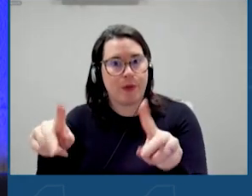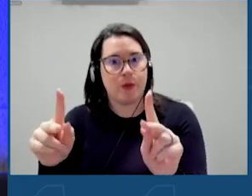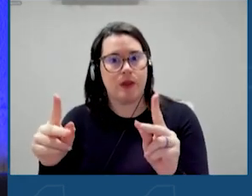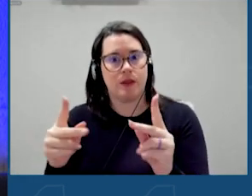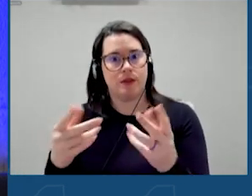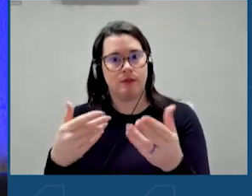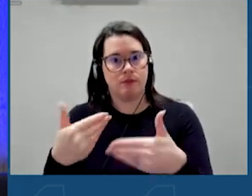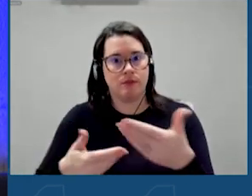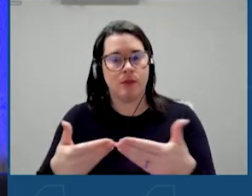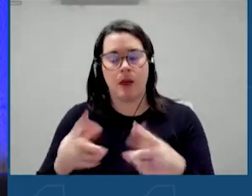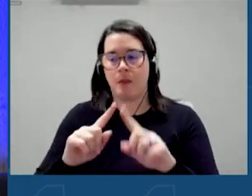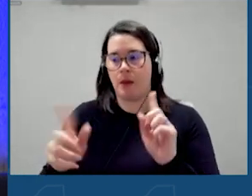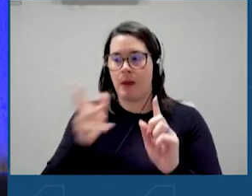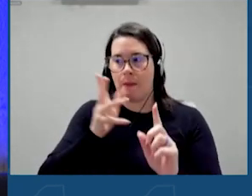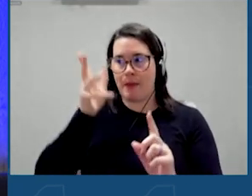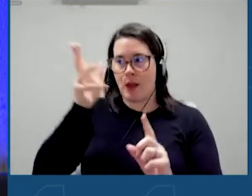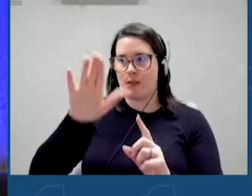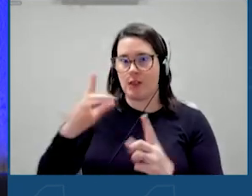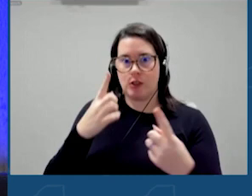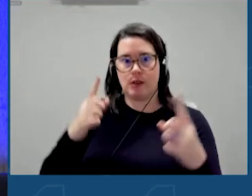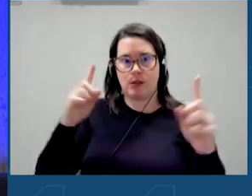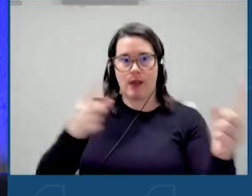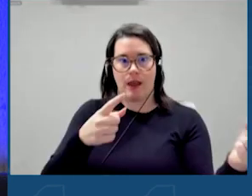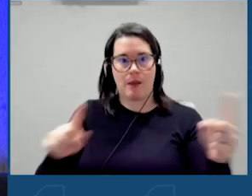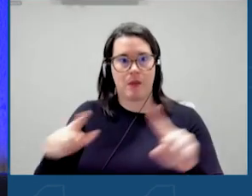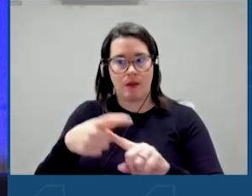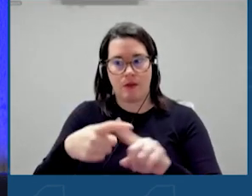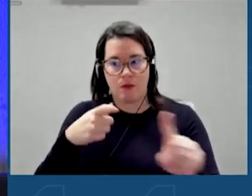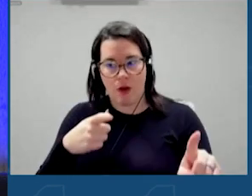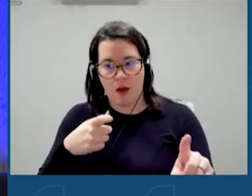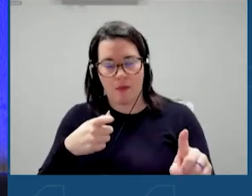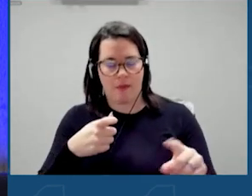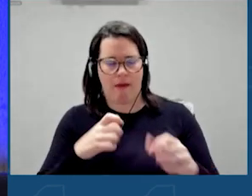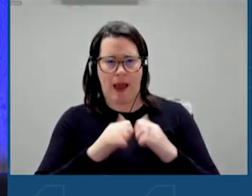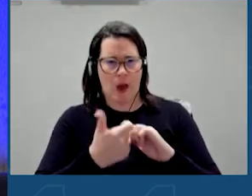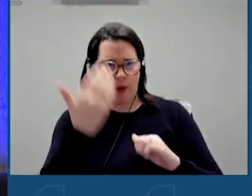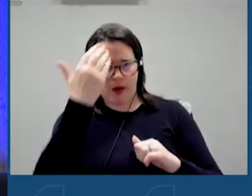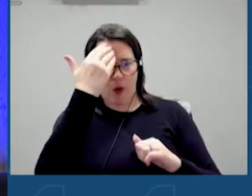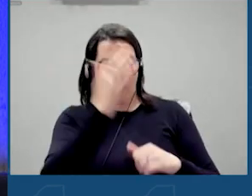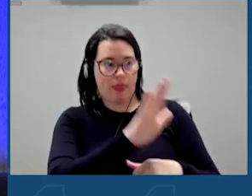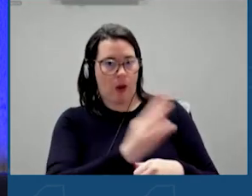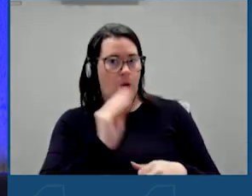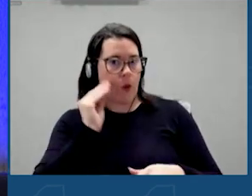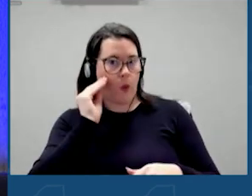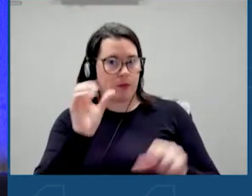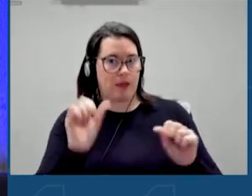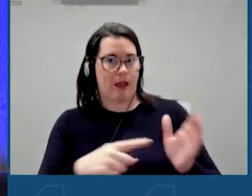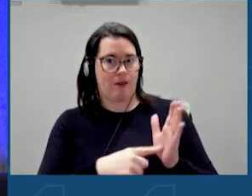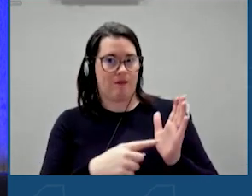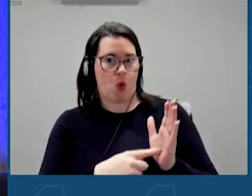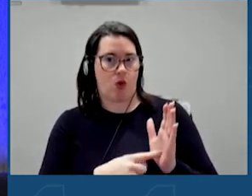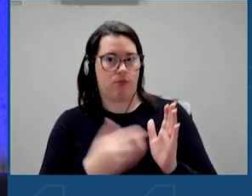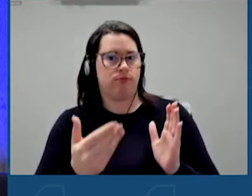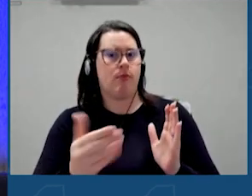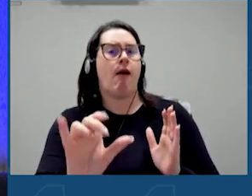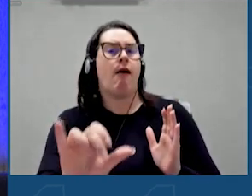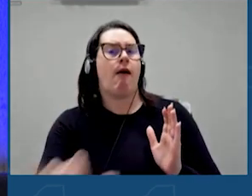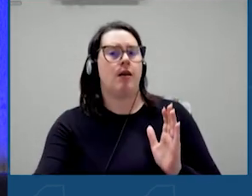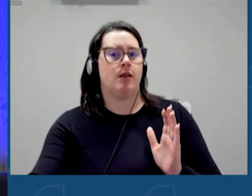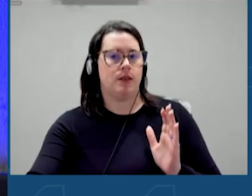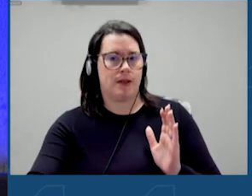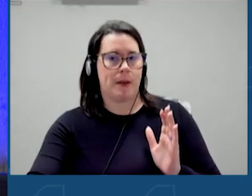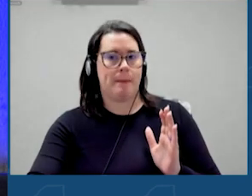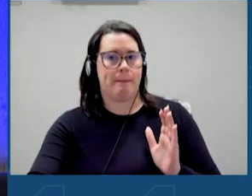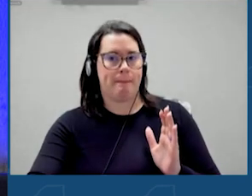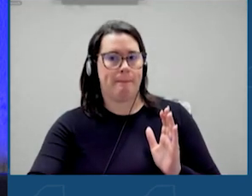success unfold from the progression of homes they could afford. And it wasn't just the good jobs that made